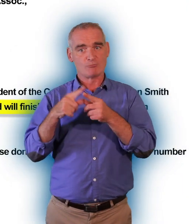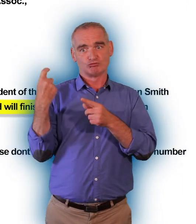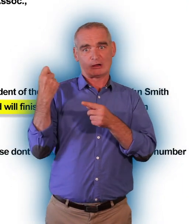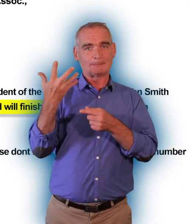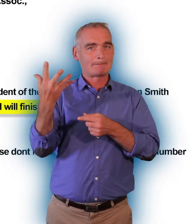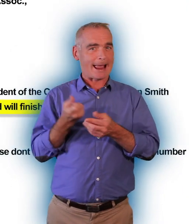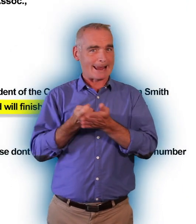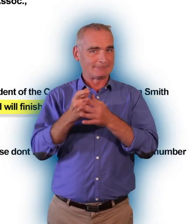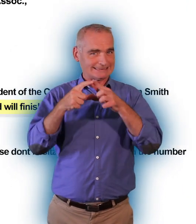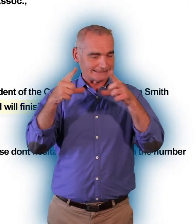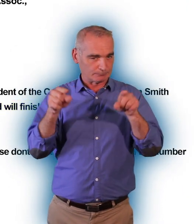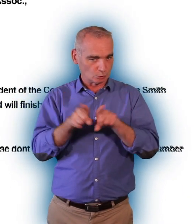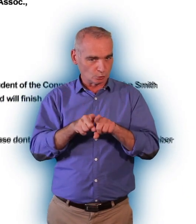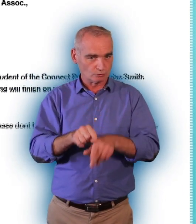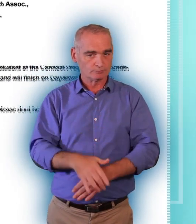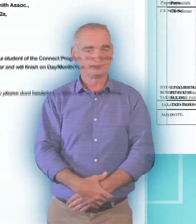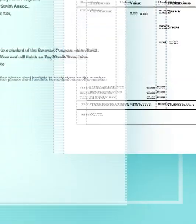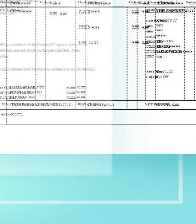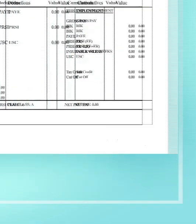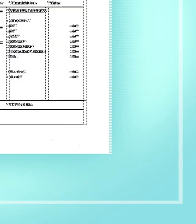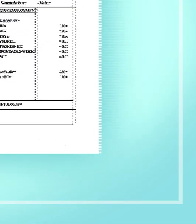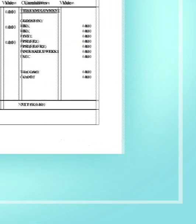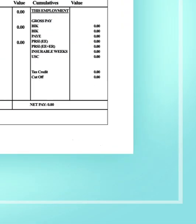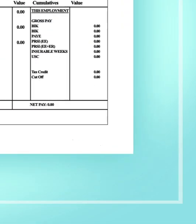and copies of your most recent payslips.